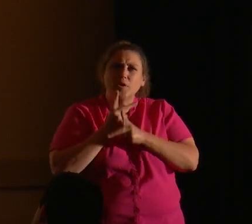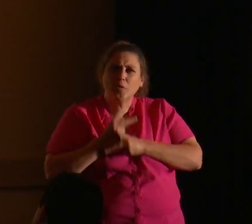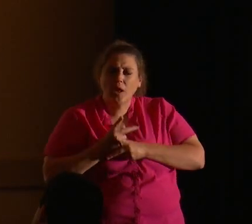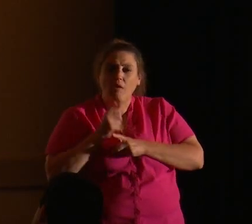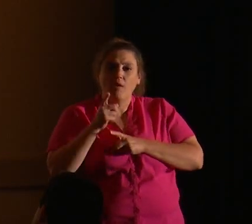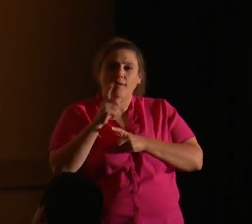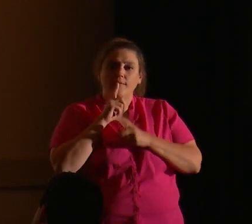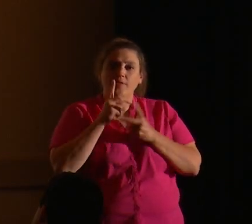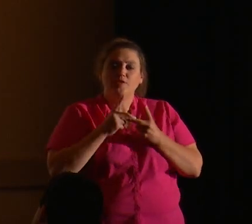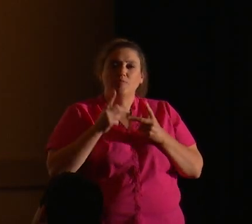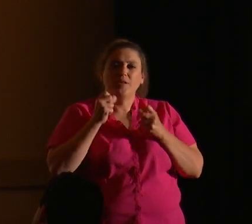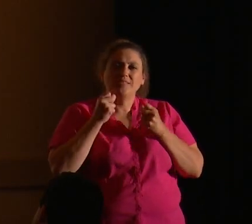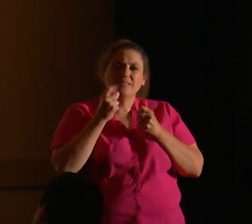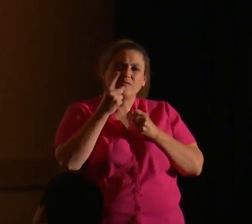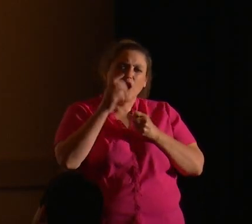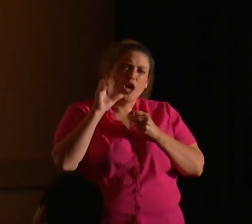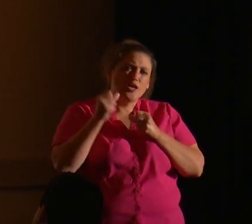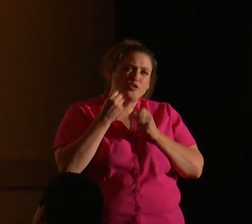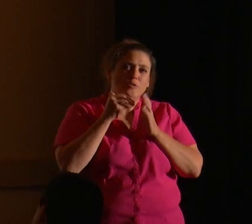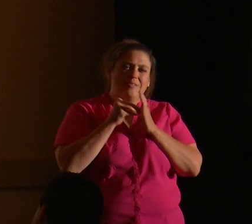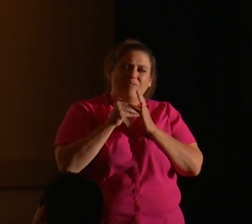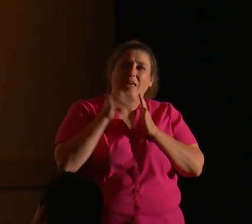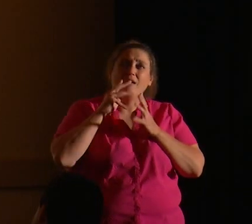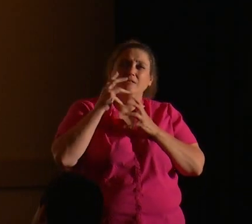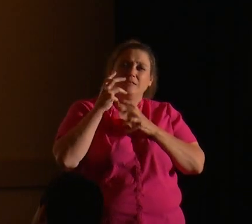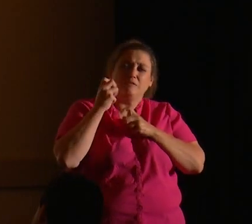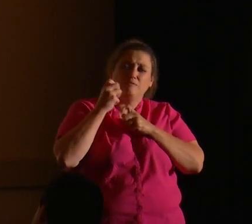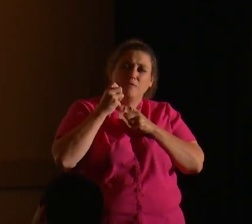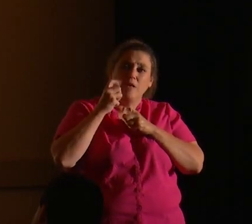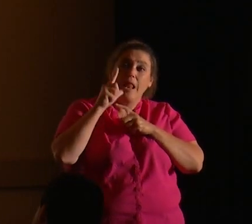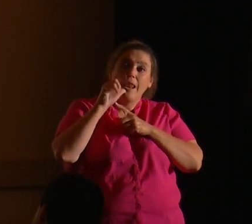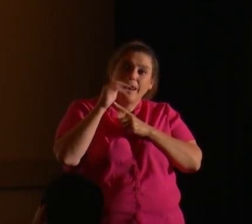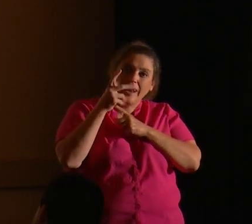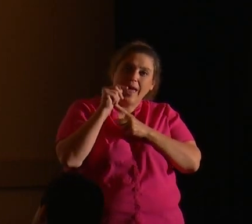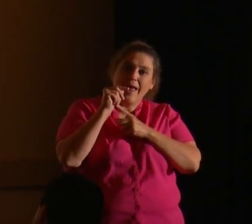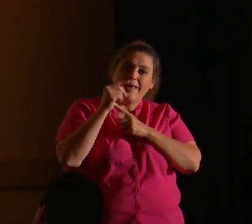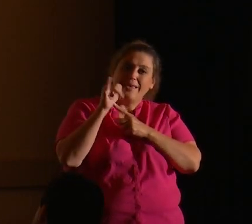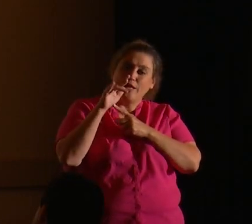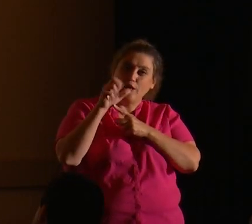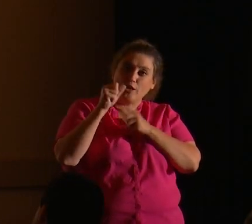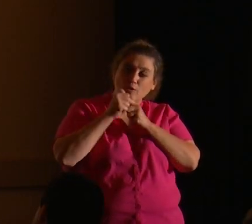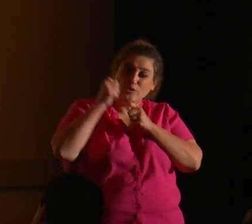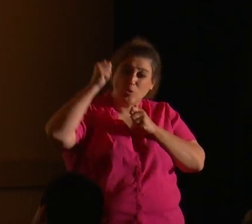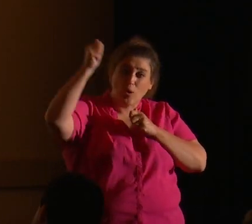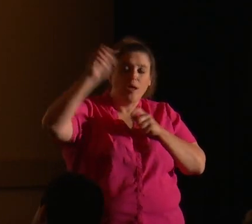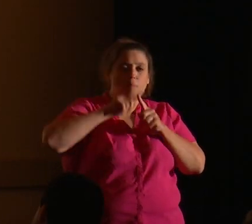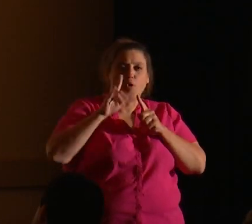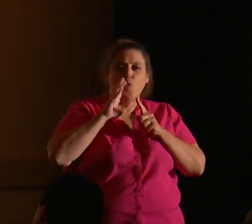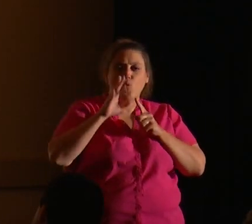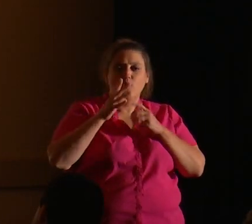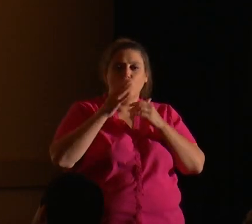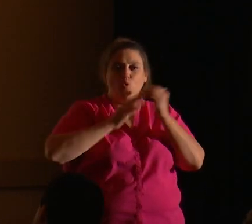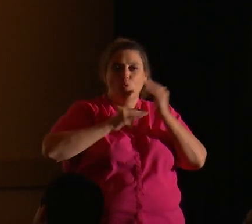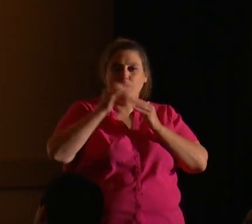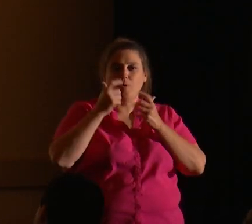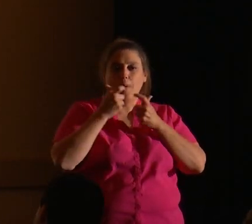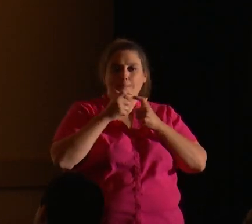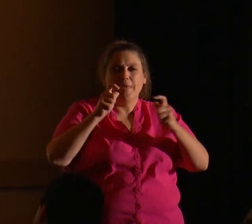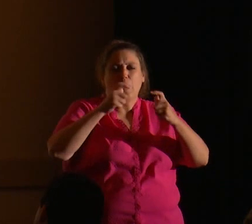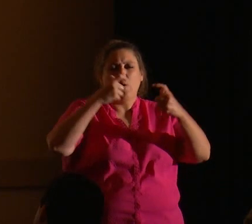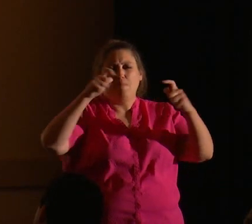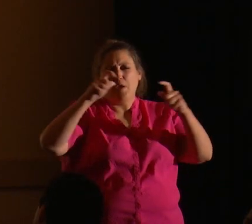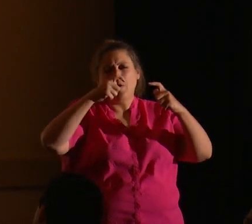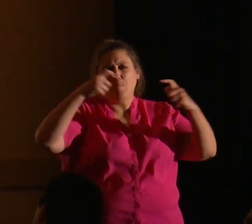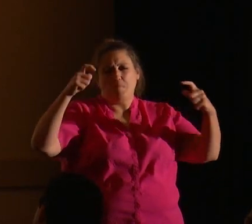thousands of light years away. We'll never go there with a spacecraft. What we will do is build bigger and better telescopes in space.